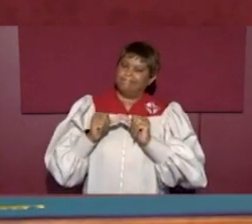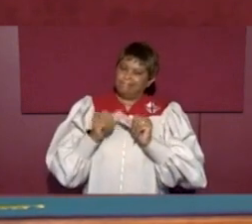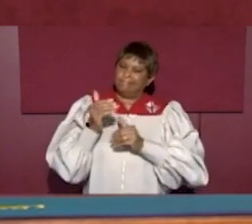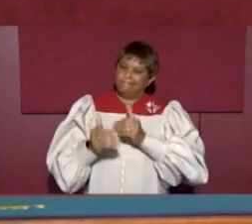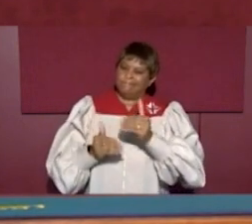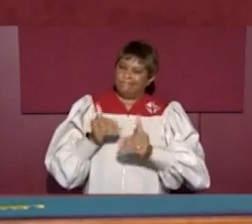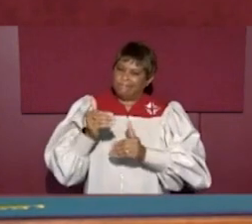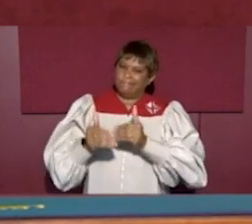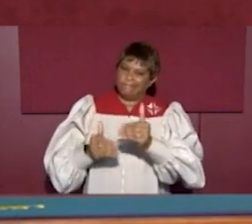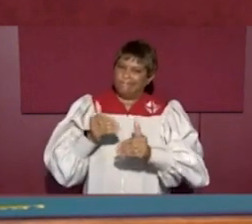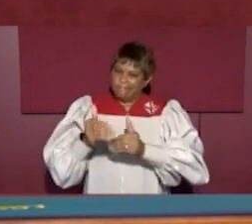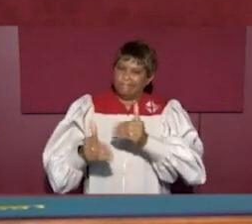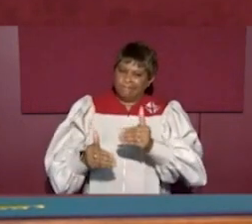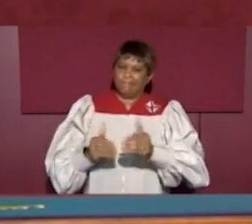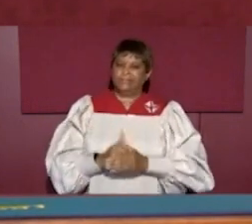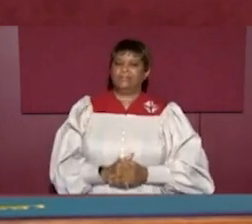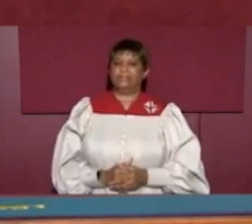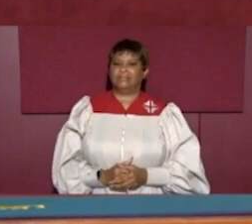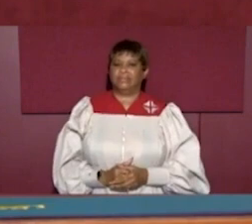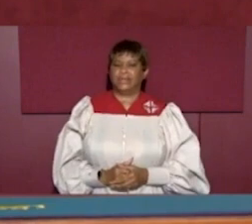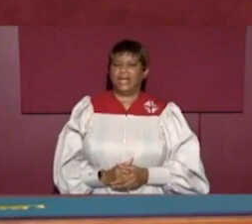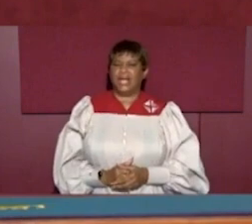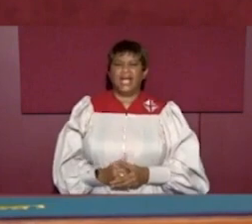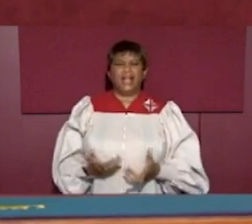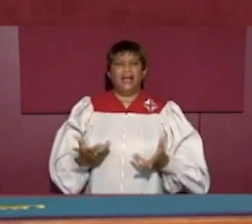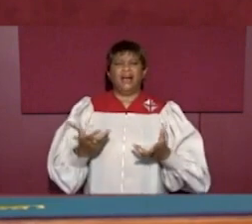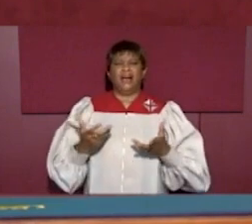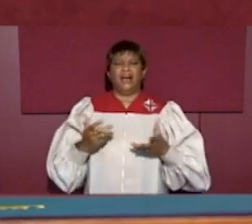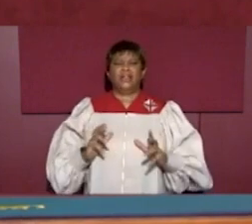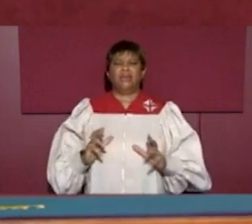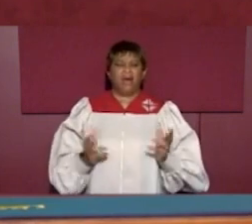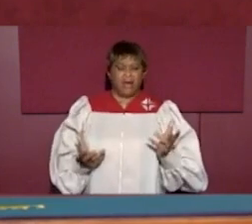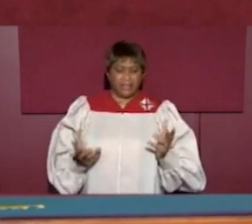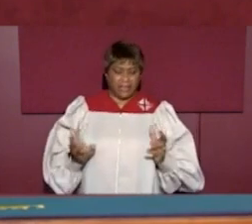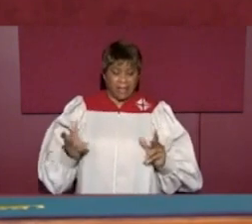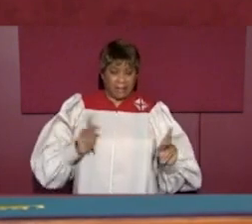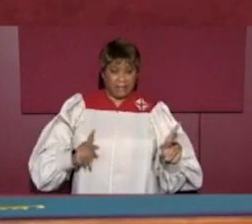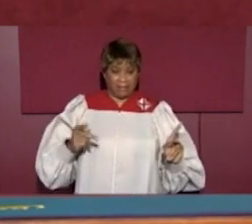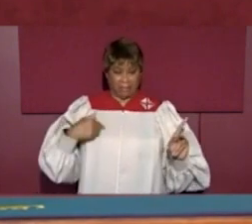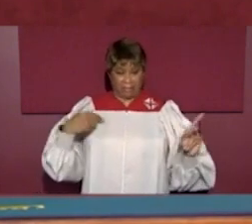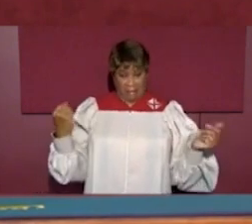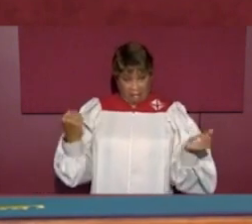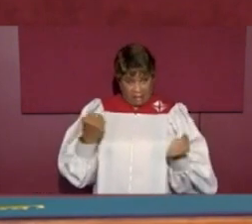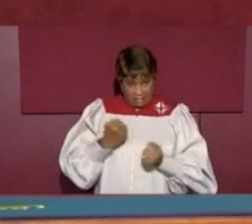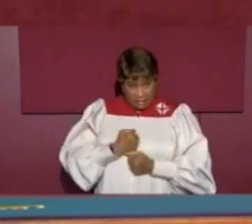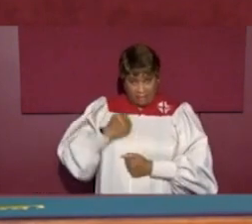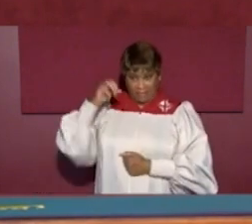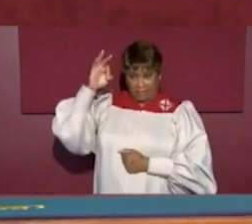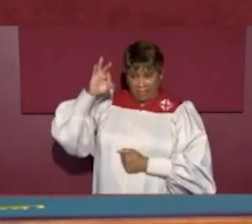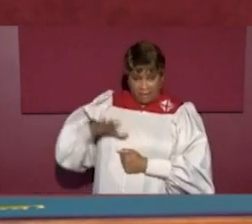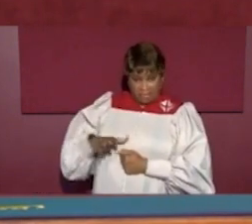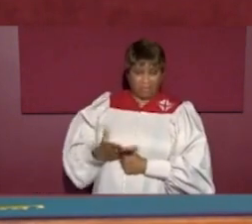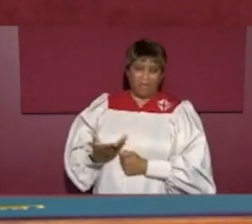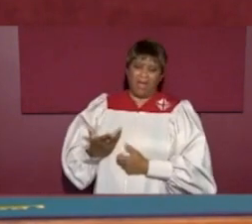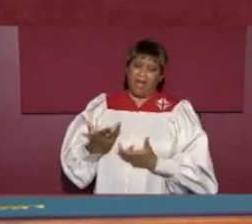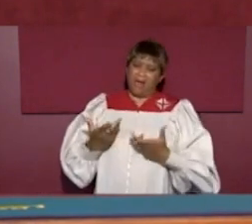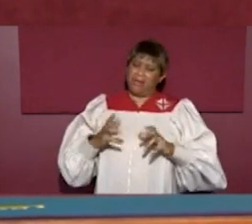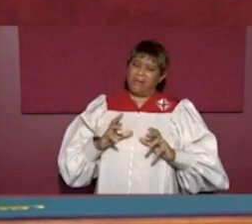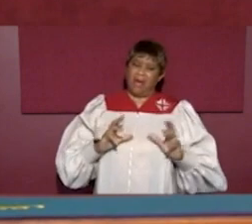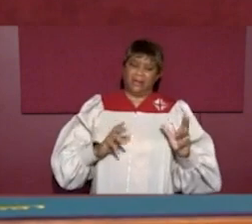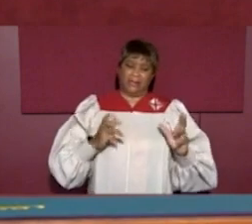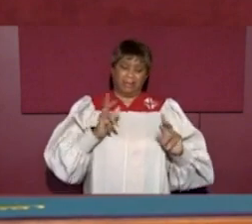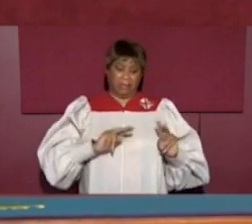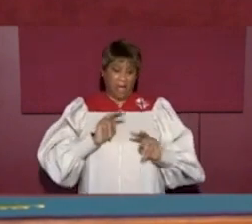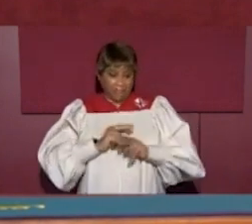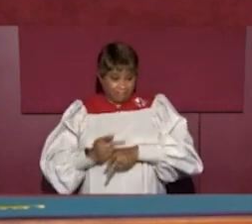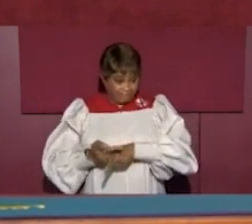consistent progress. And I don't want those who I love, the people that I pastor, those who I have